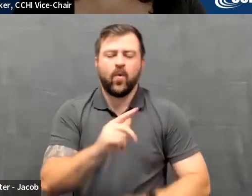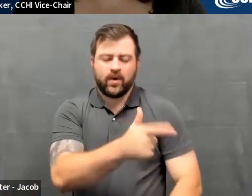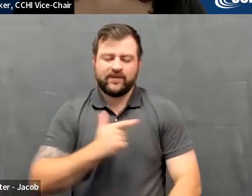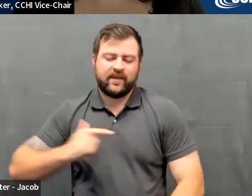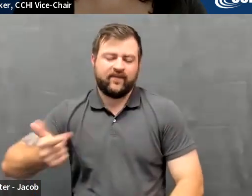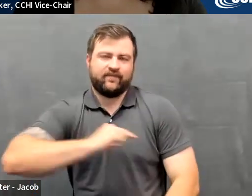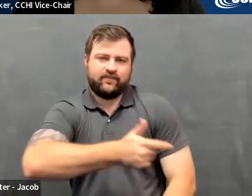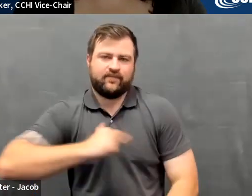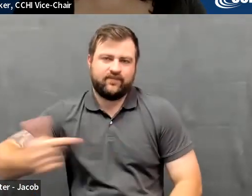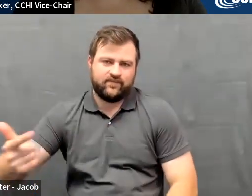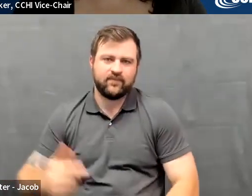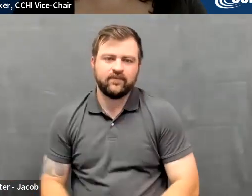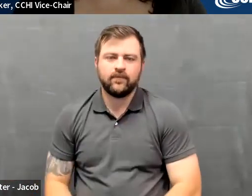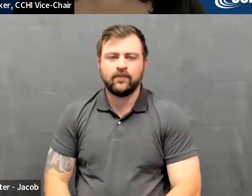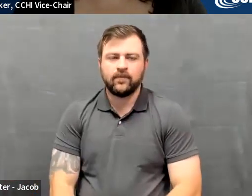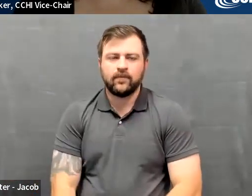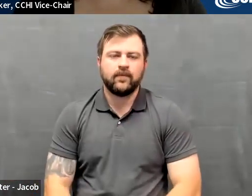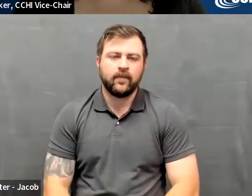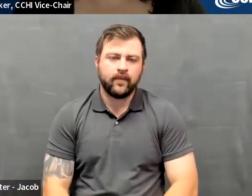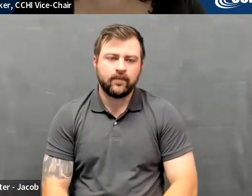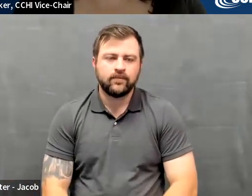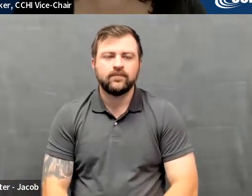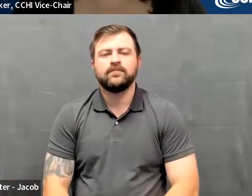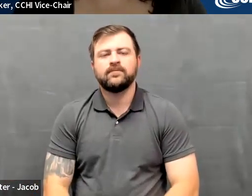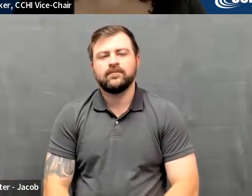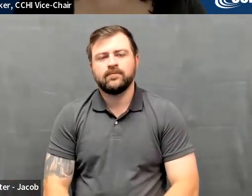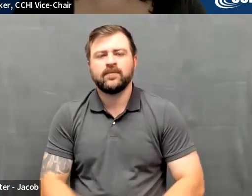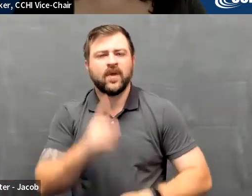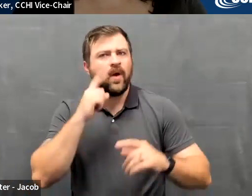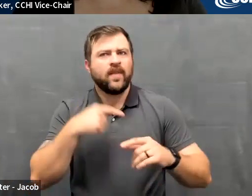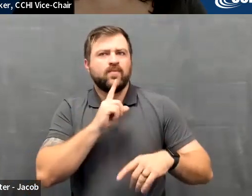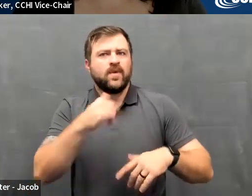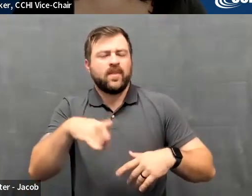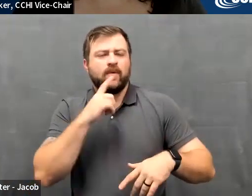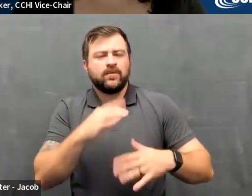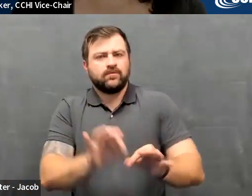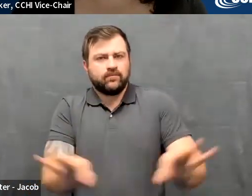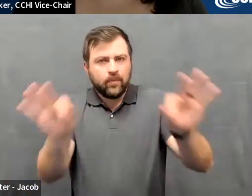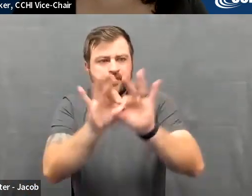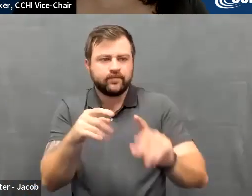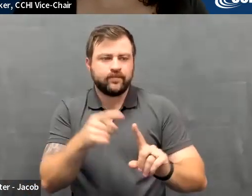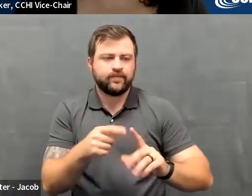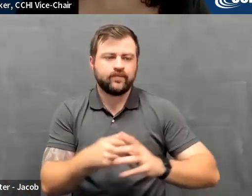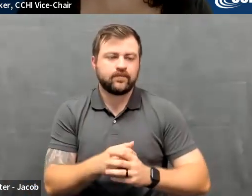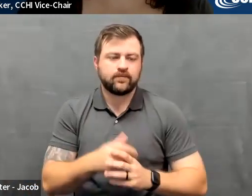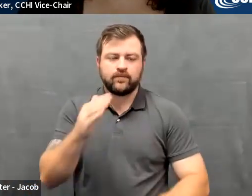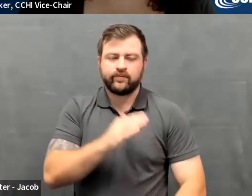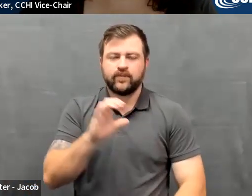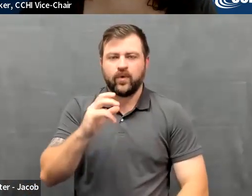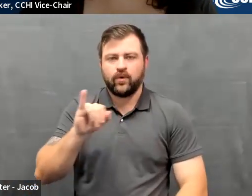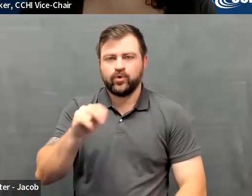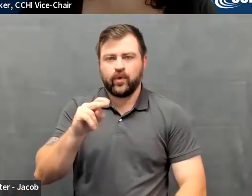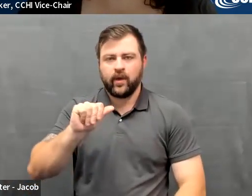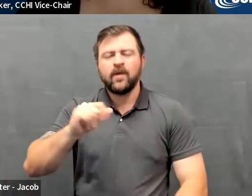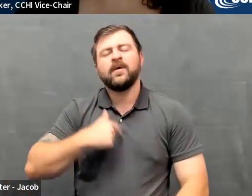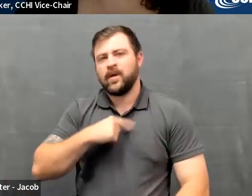skills. So that's what I think, and that was so important. Mm-hmm. And, you know, Fabio, I love